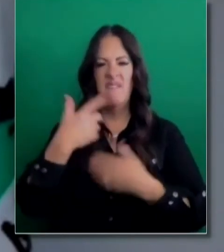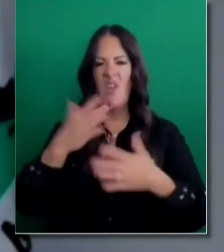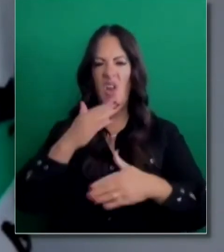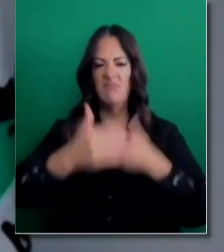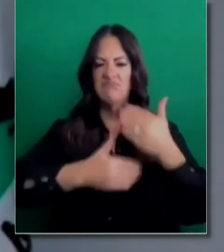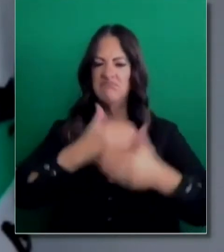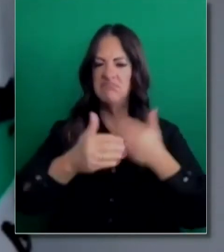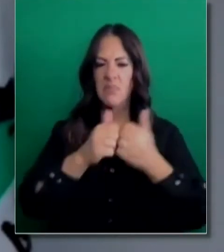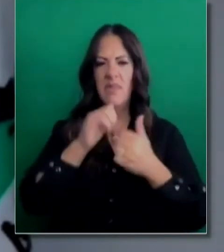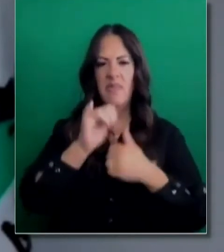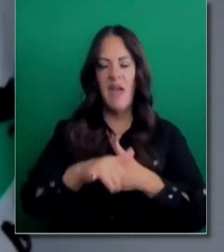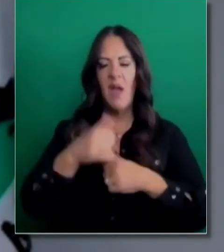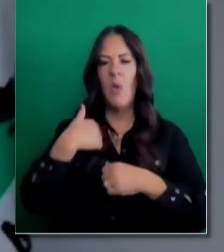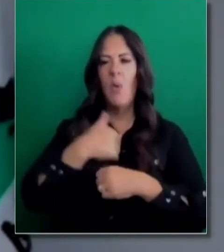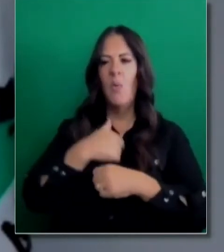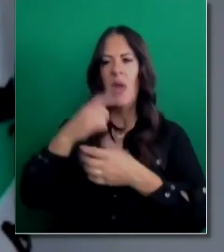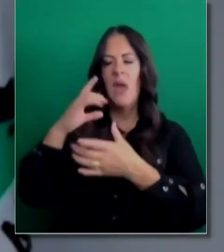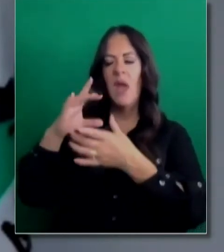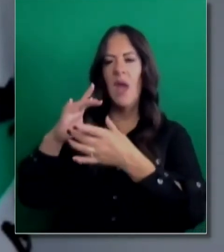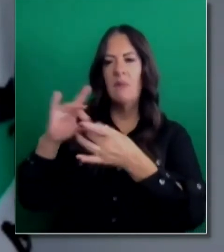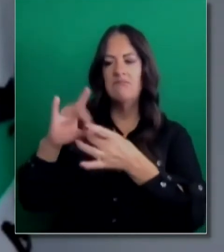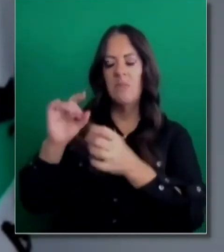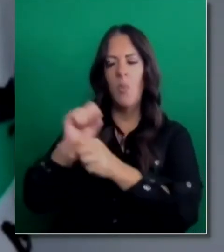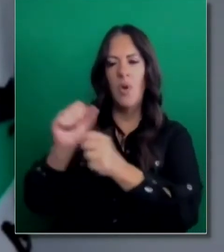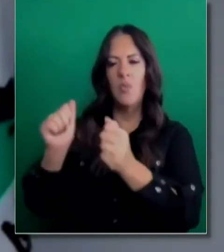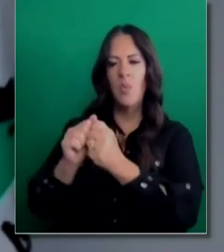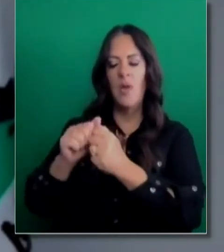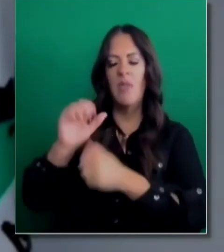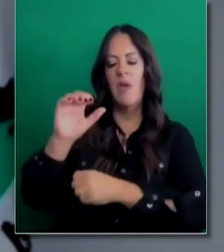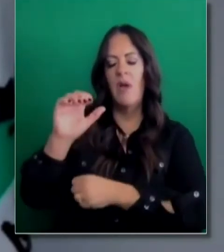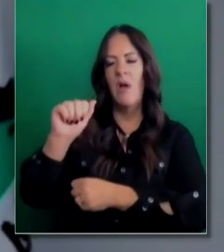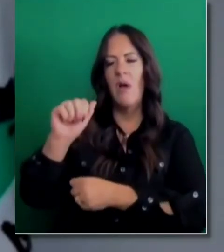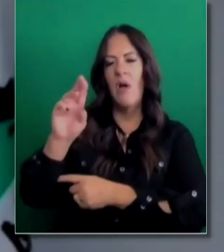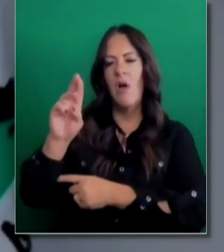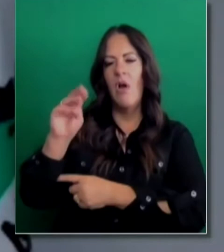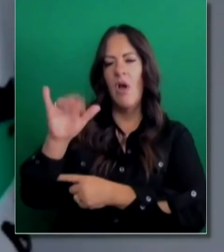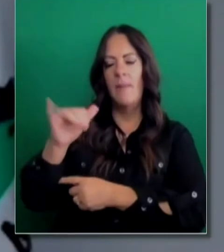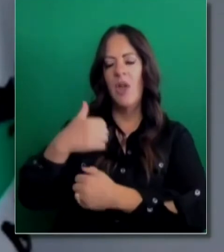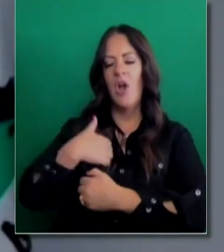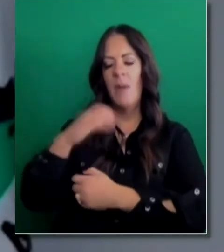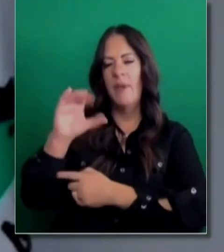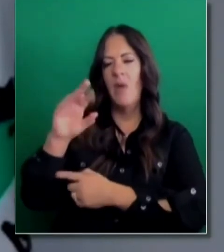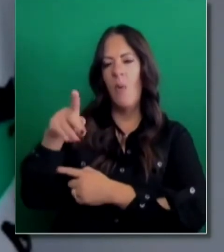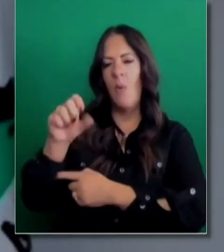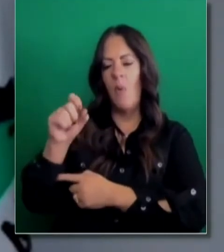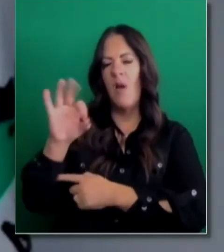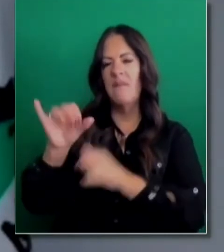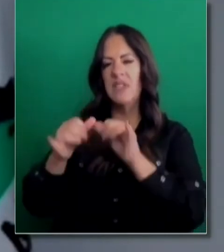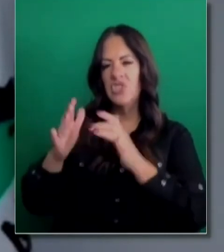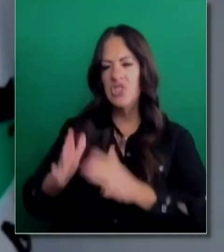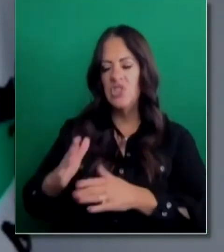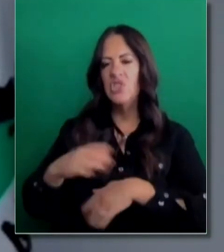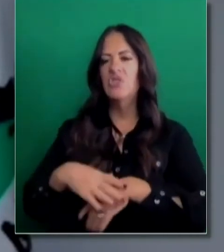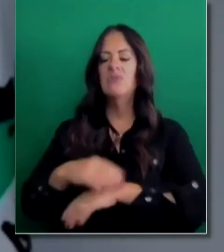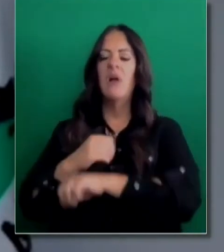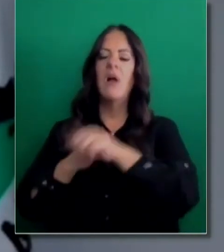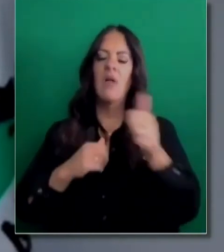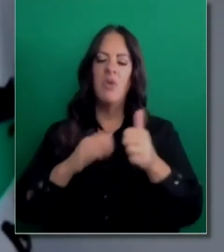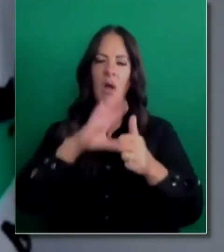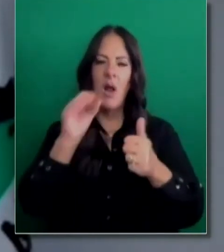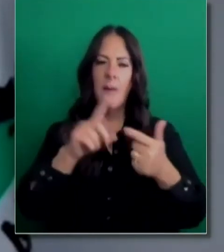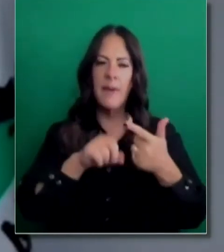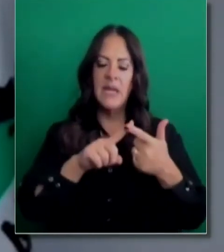of Engineers, identifying specific facilities, not just in LA County, but in Southern California broadly, that